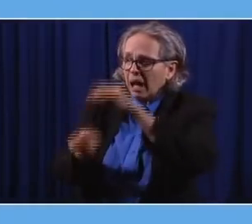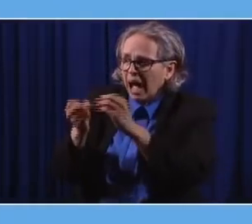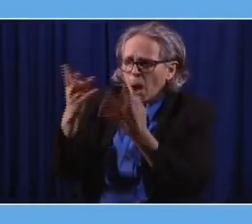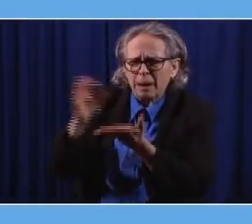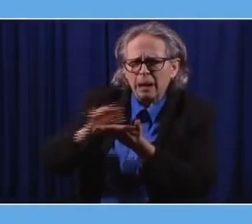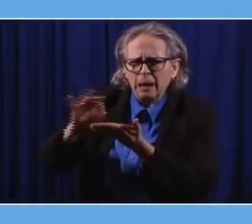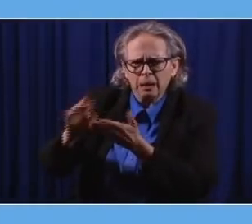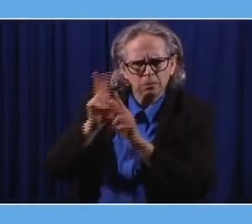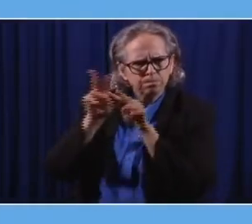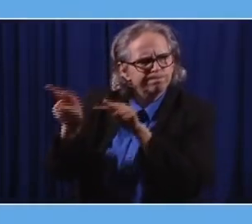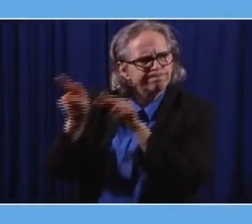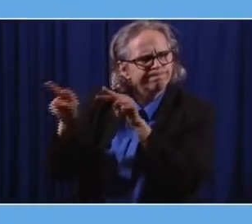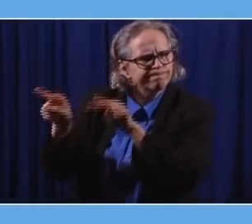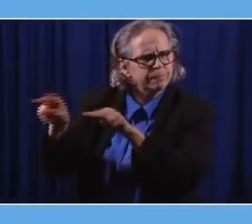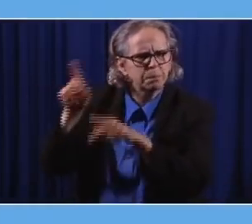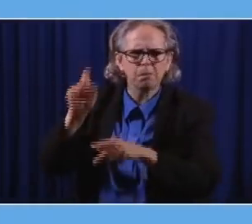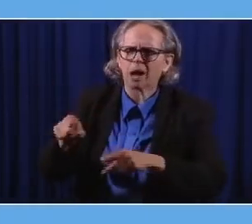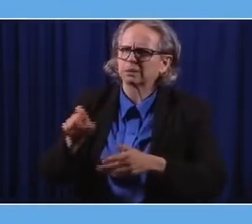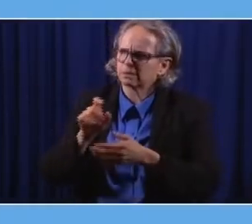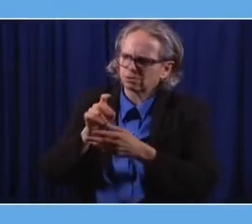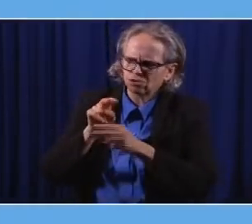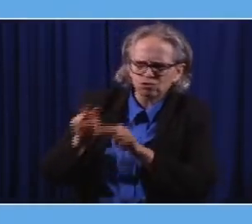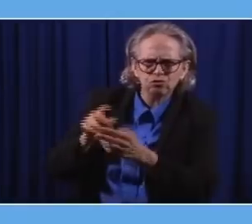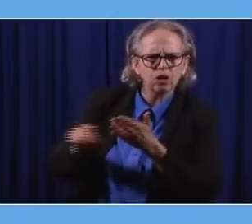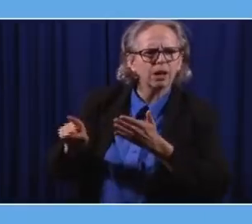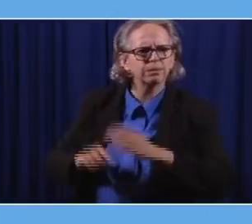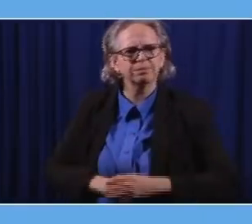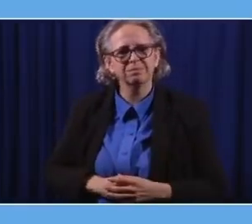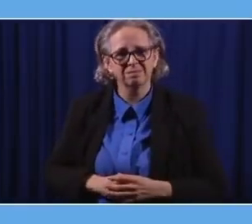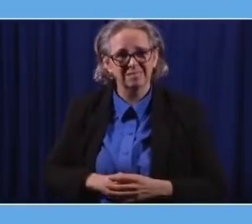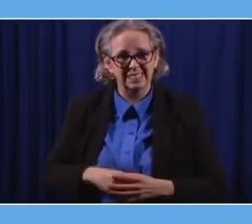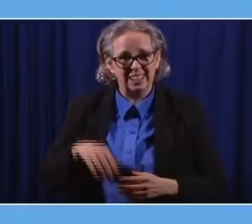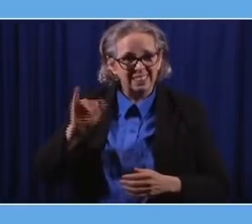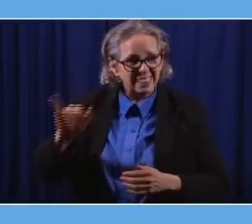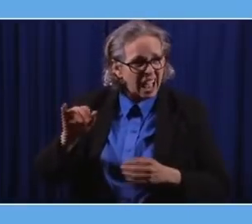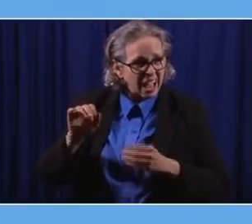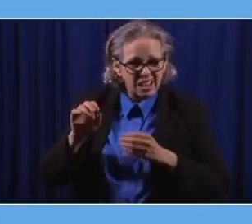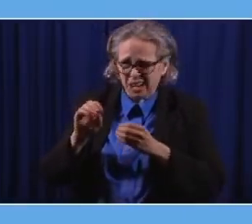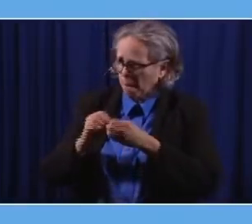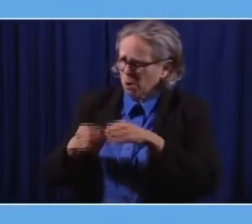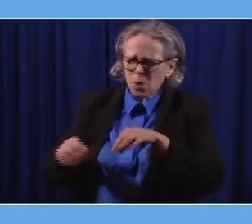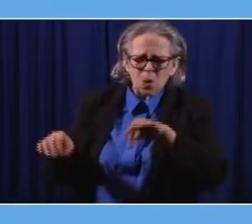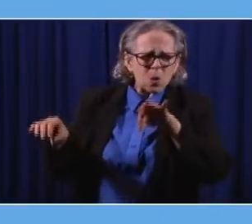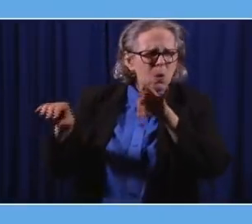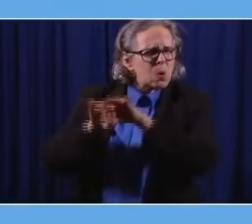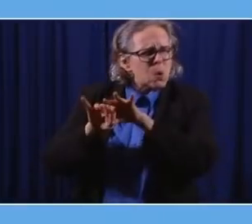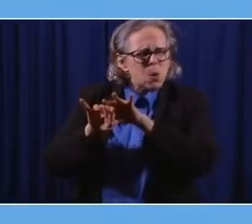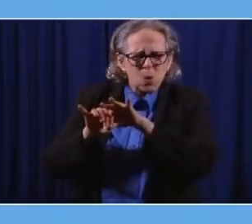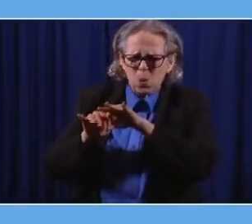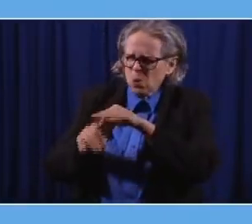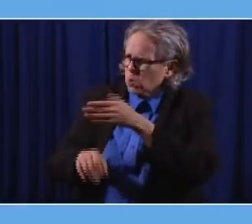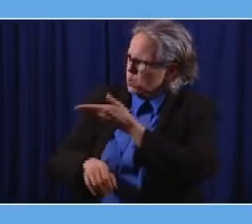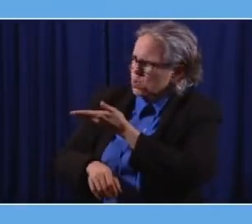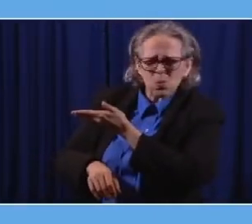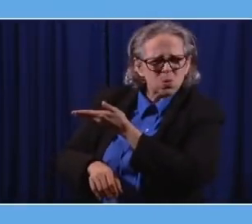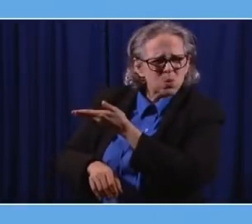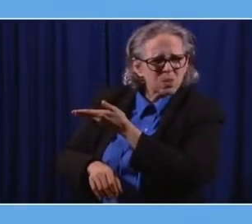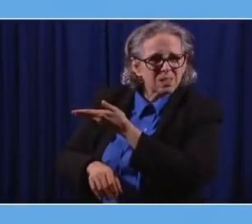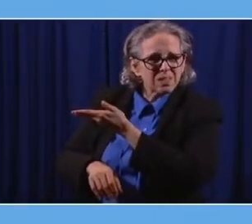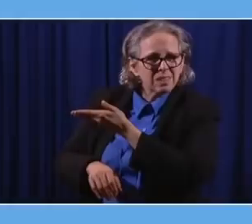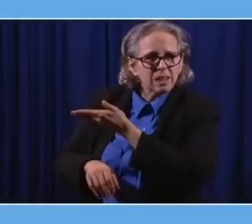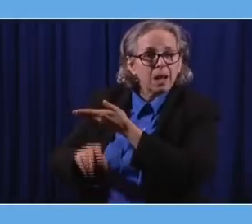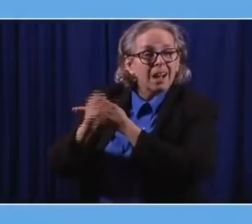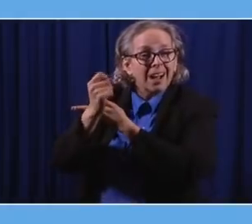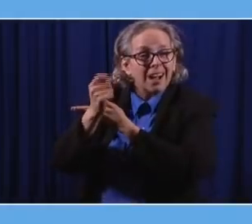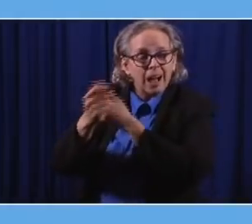This is one of the really most important indicators that we have. It's a lagging indicator. It's